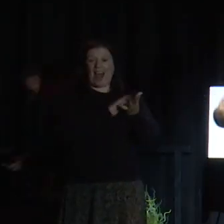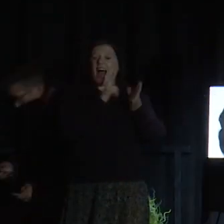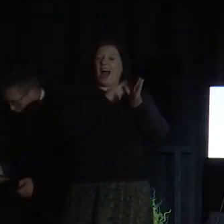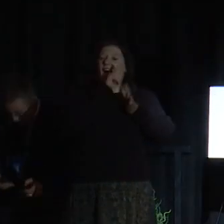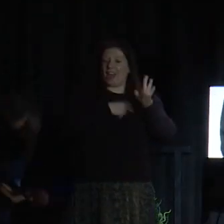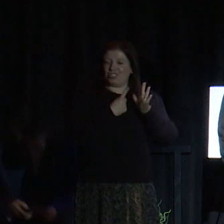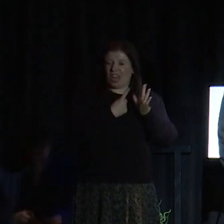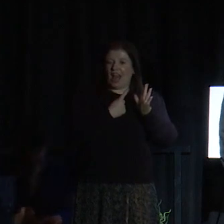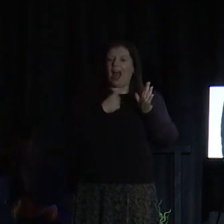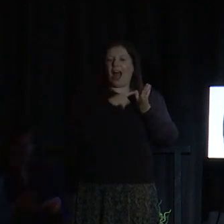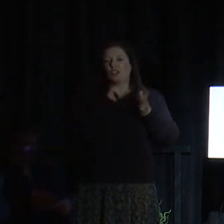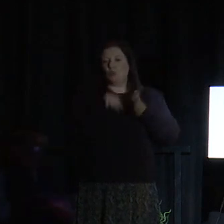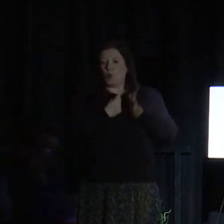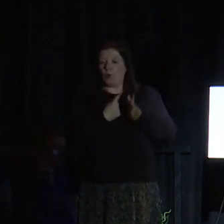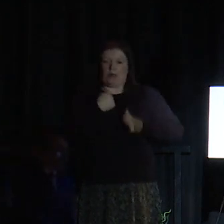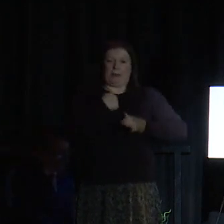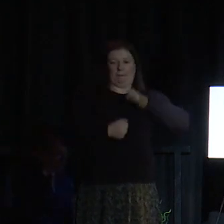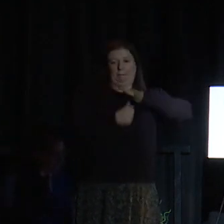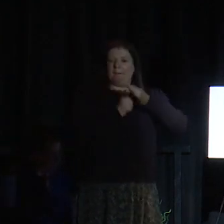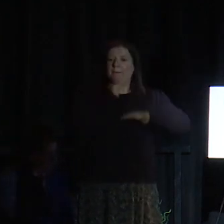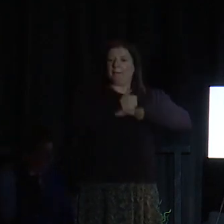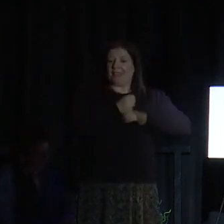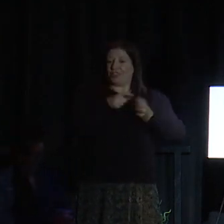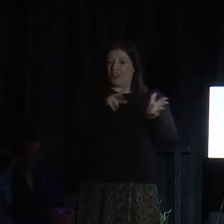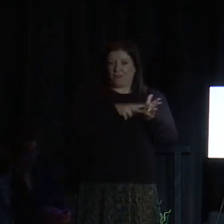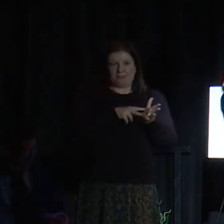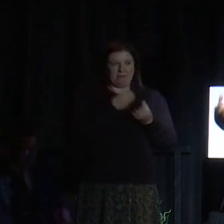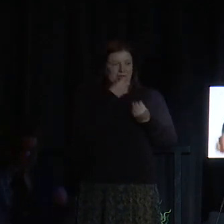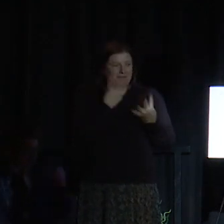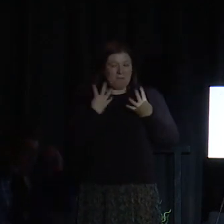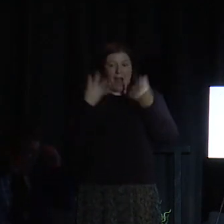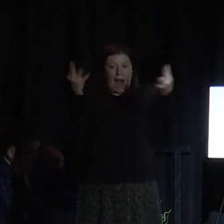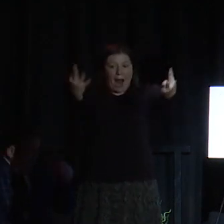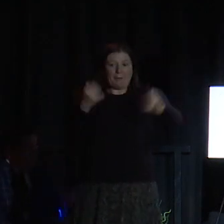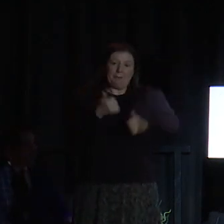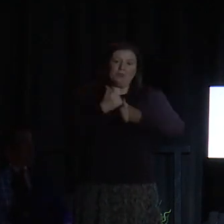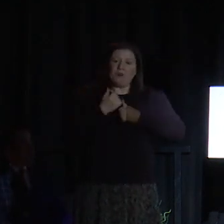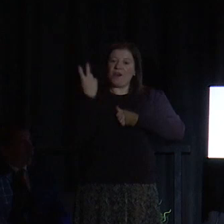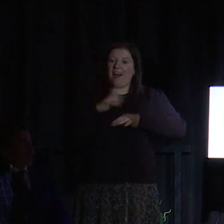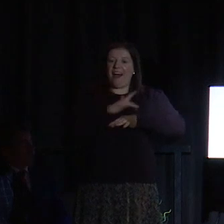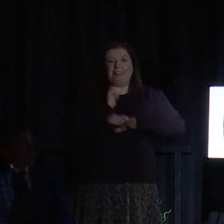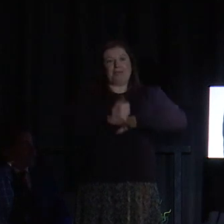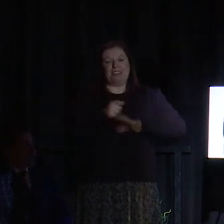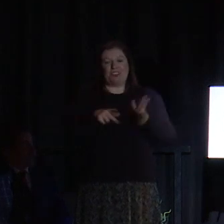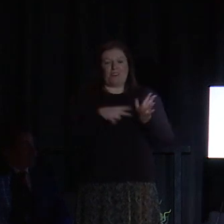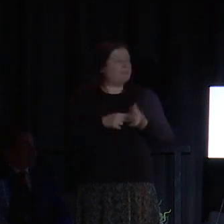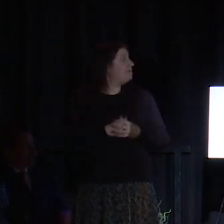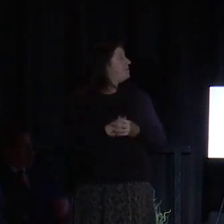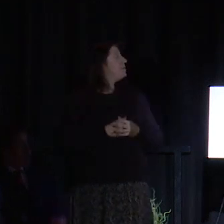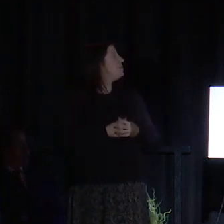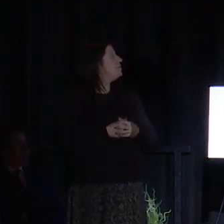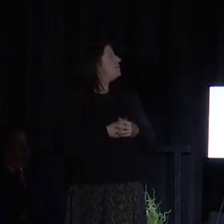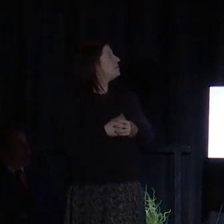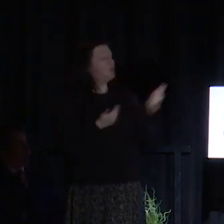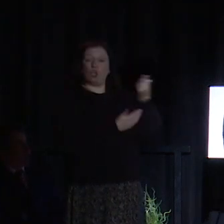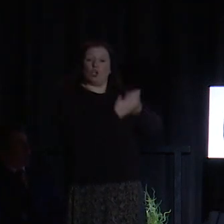AJ. I'm one of the directors of Ascension Dance, and I'm based in Coventry. And it's fantastic to see so many people here supporting the arts in Coventry. Traverse is one of our new